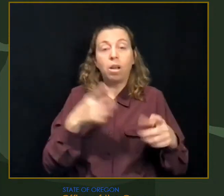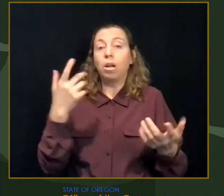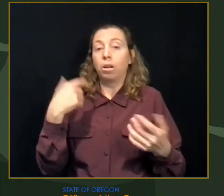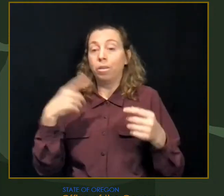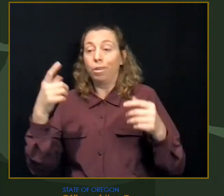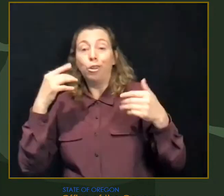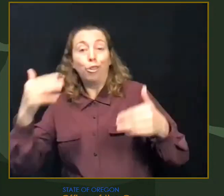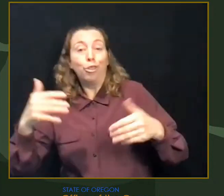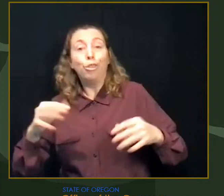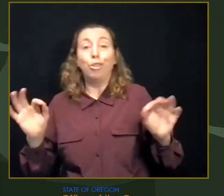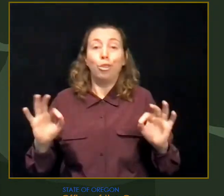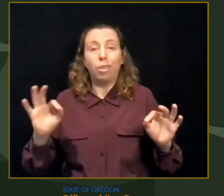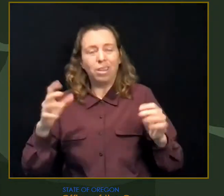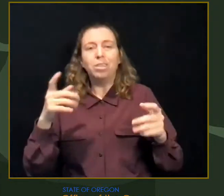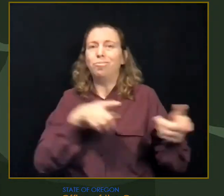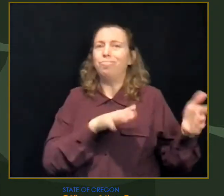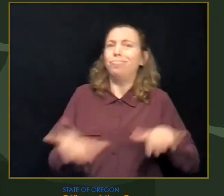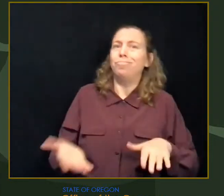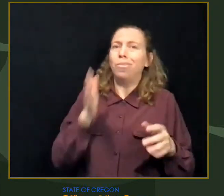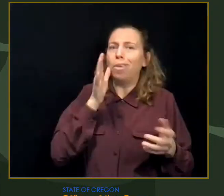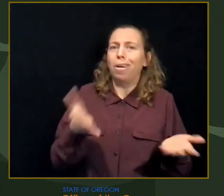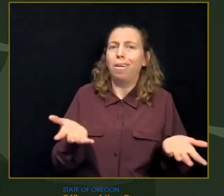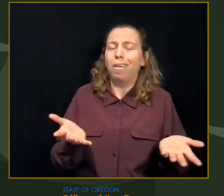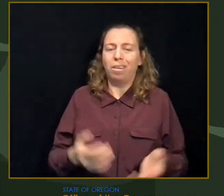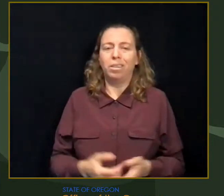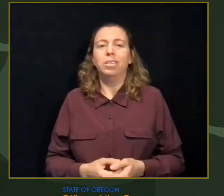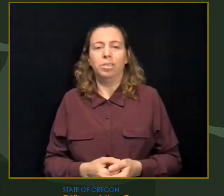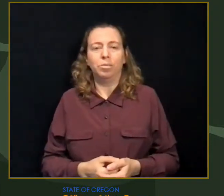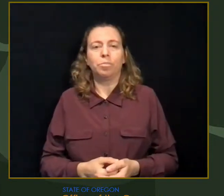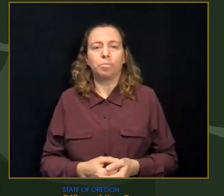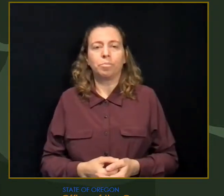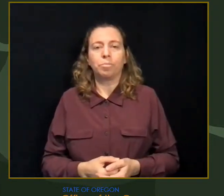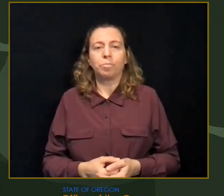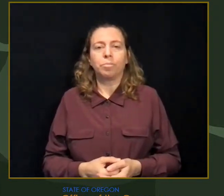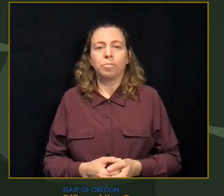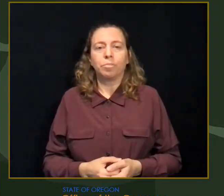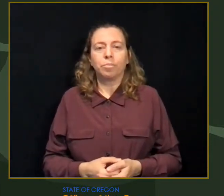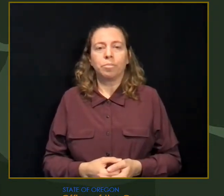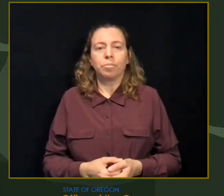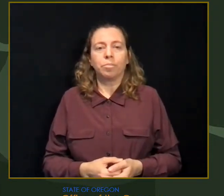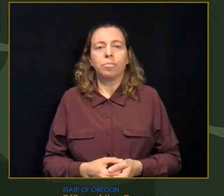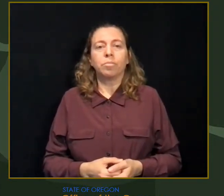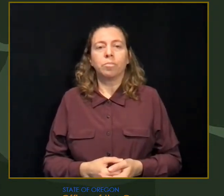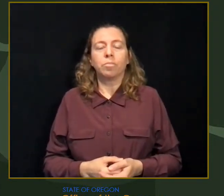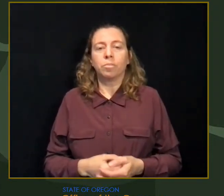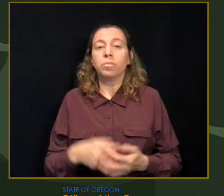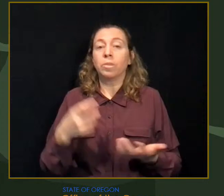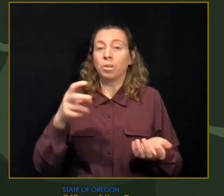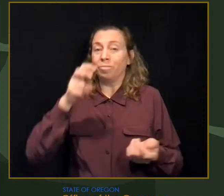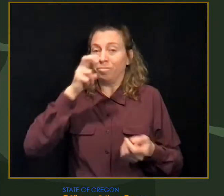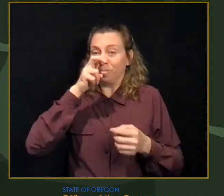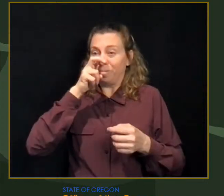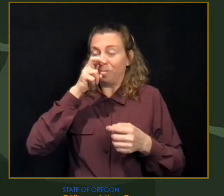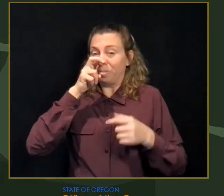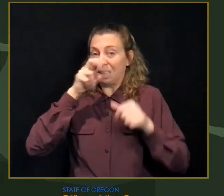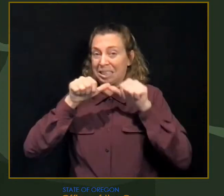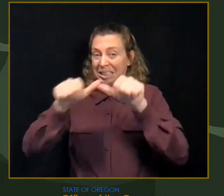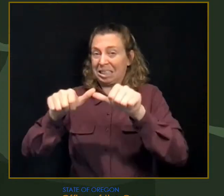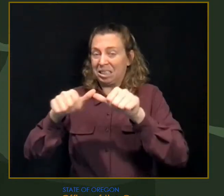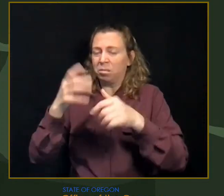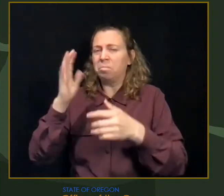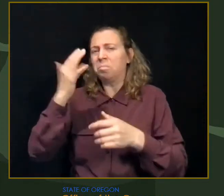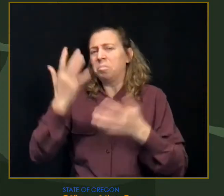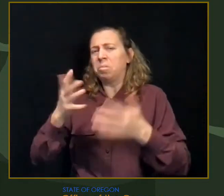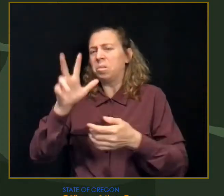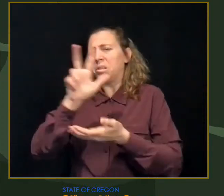and data-informed end date to this pause. These restrictions will be in place for a maximum of 3 weeks, but it will make all the difference in ensuring